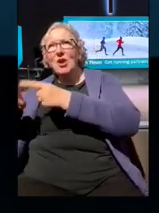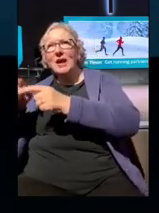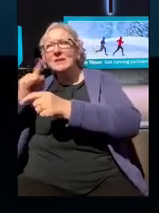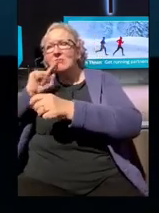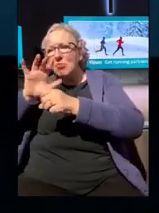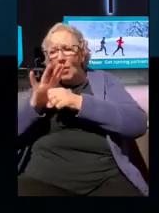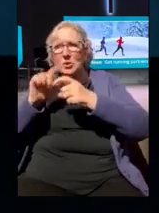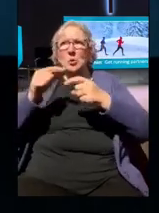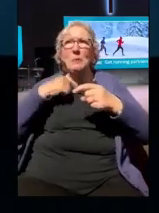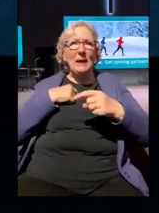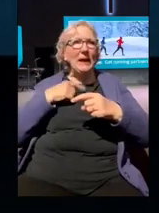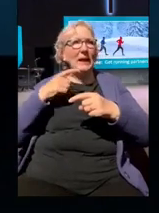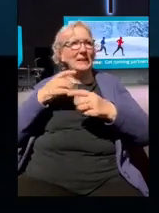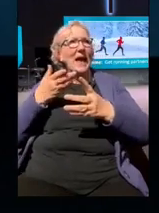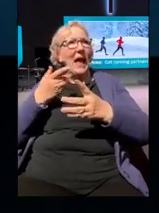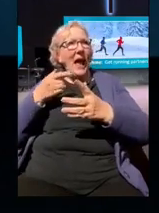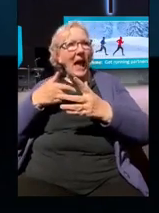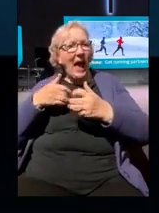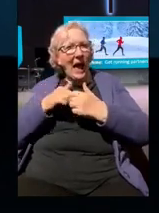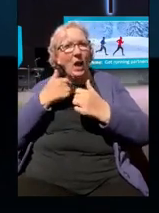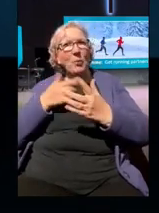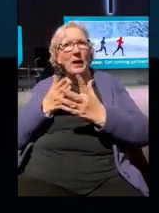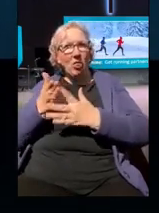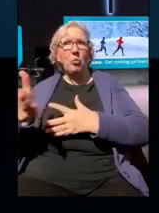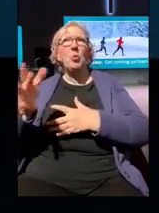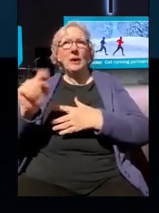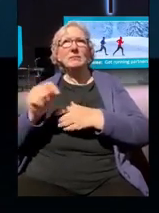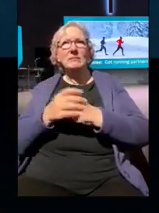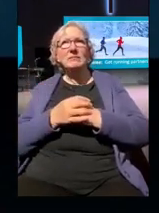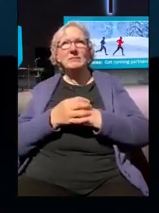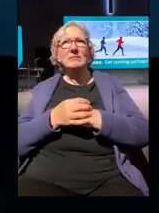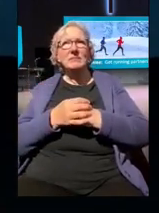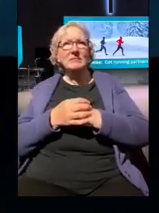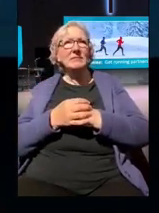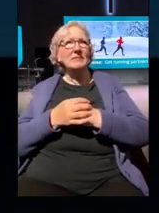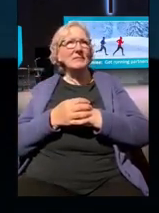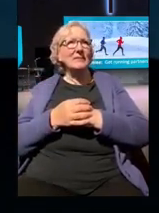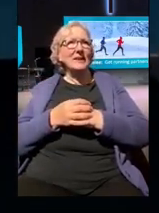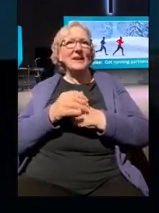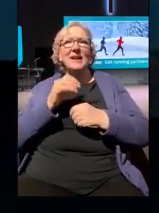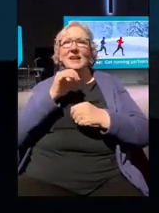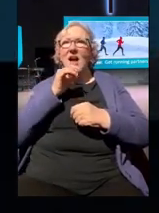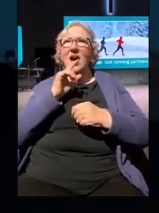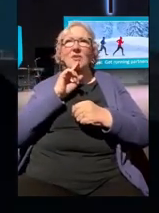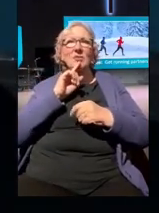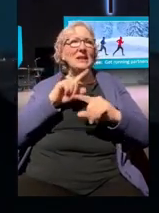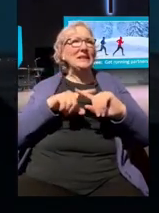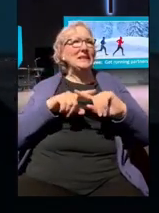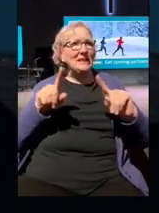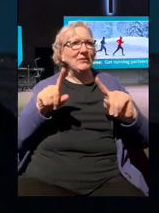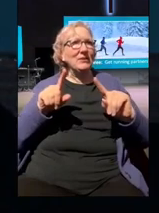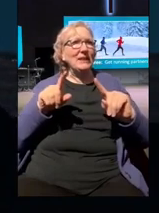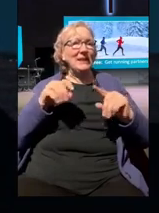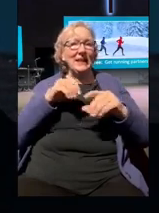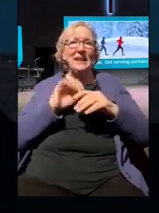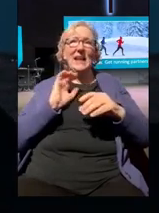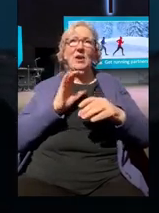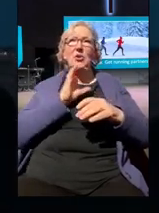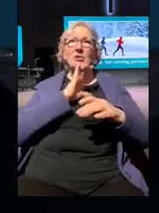we got through our training runs. And again, it's not really any different in our own Christian walk.